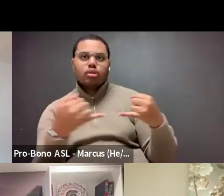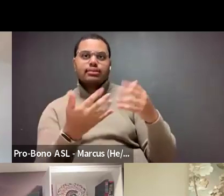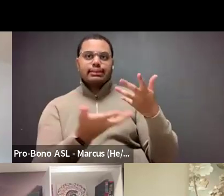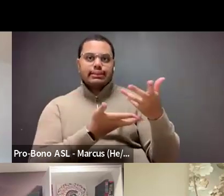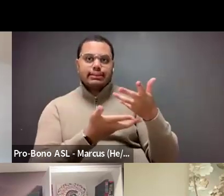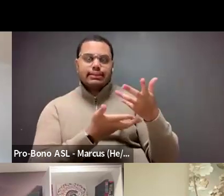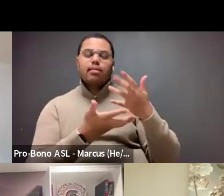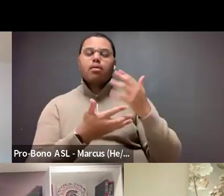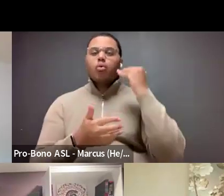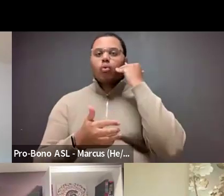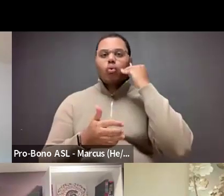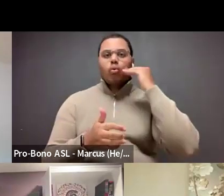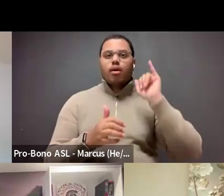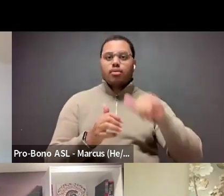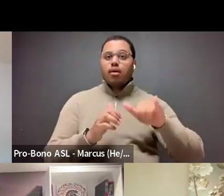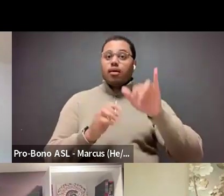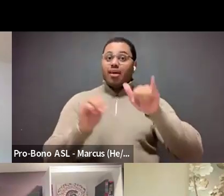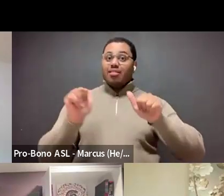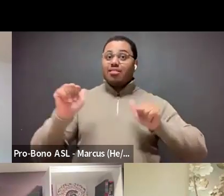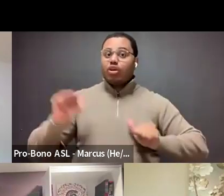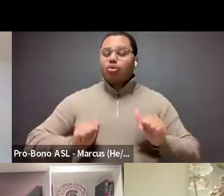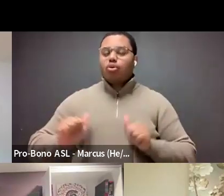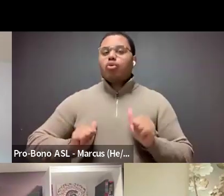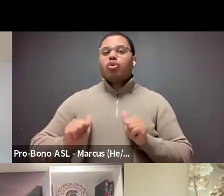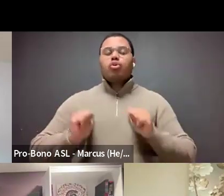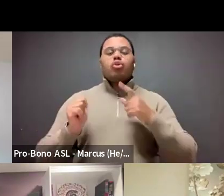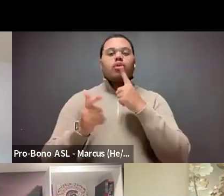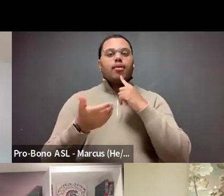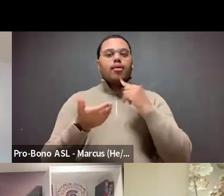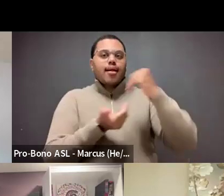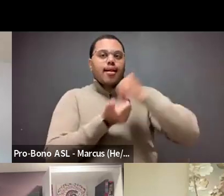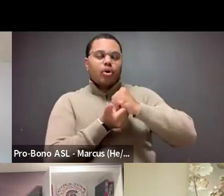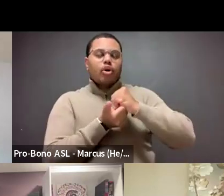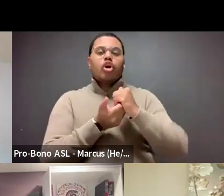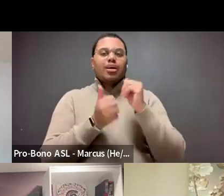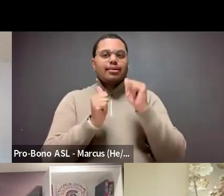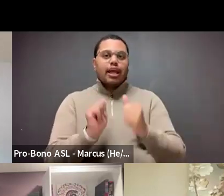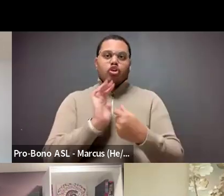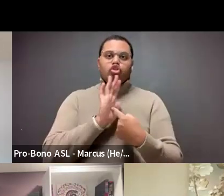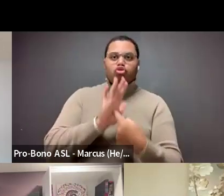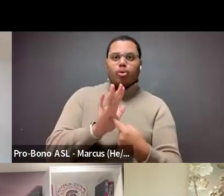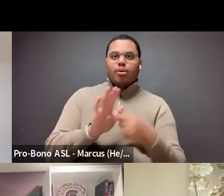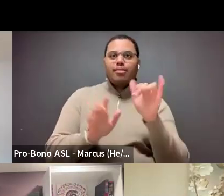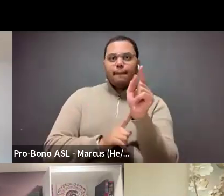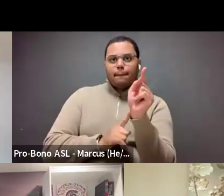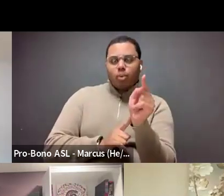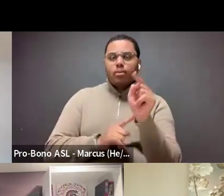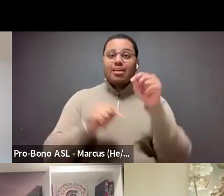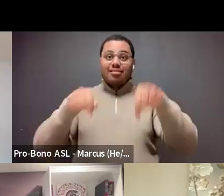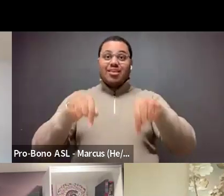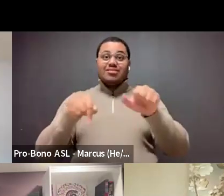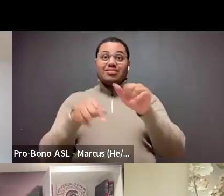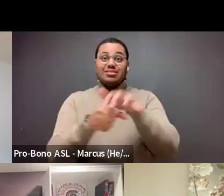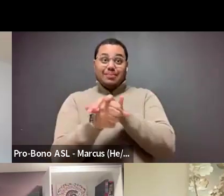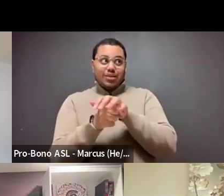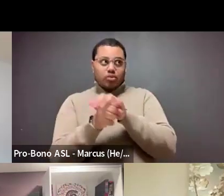and knowing that theater and that those collaborators can begin showing you in those moments, this is a space where you will be